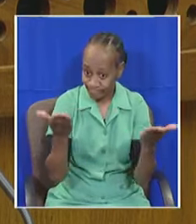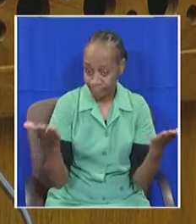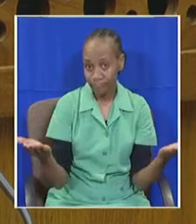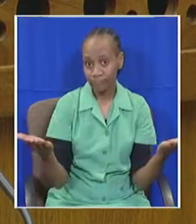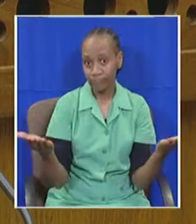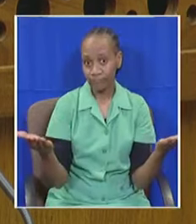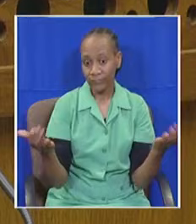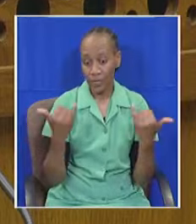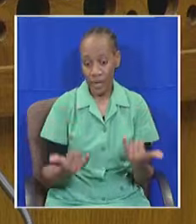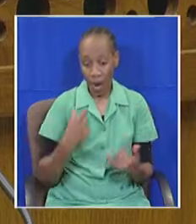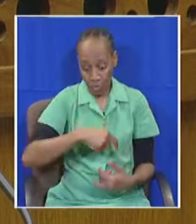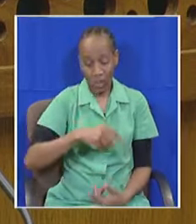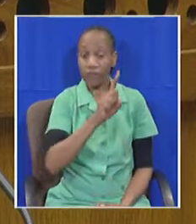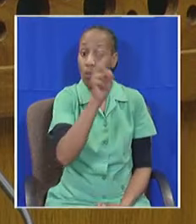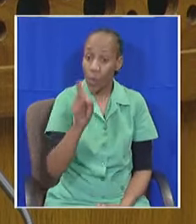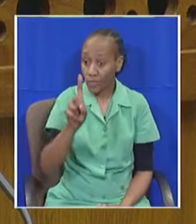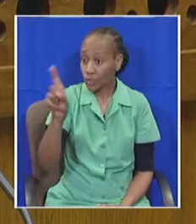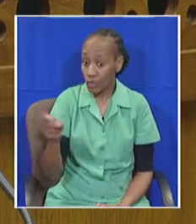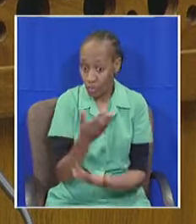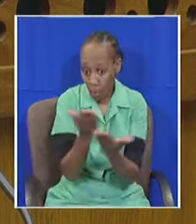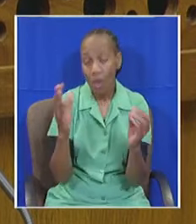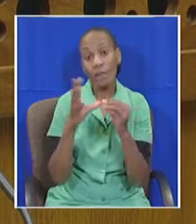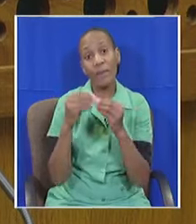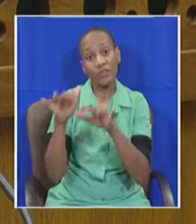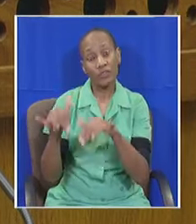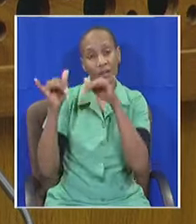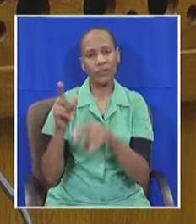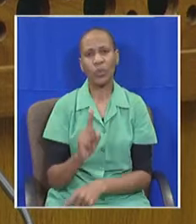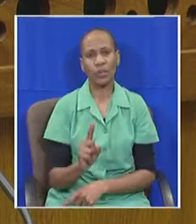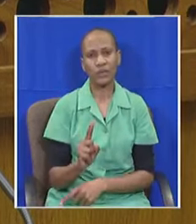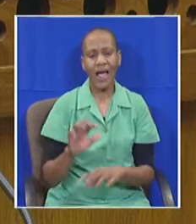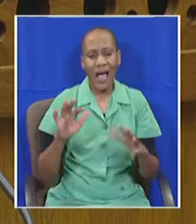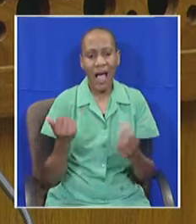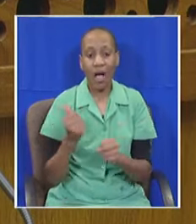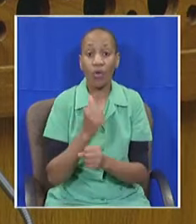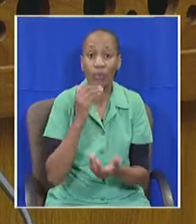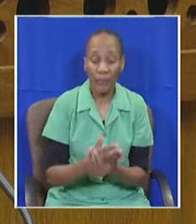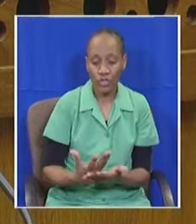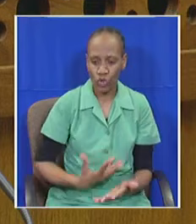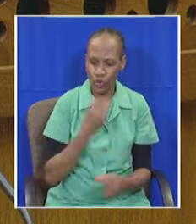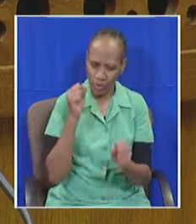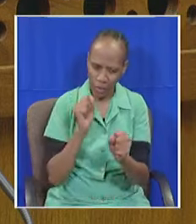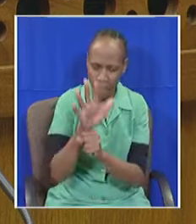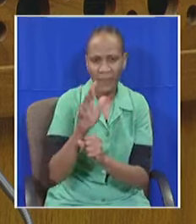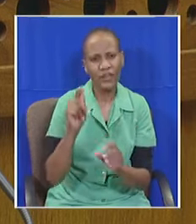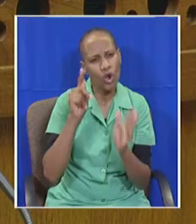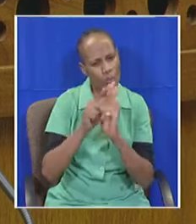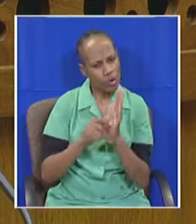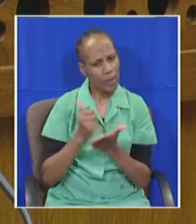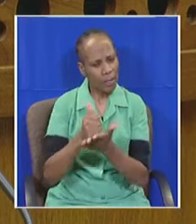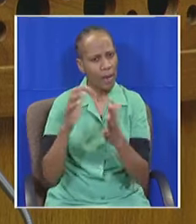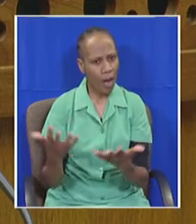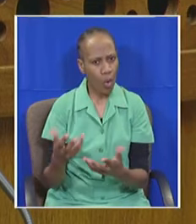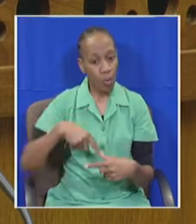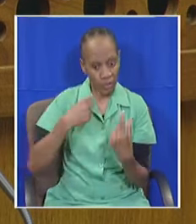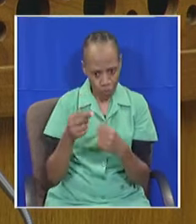that we must ask ourselves as members of parliament is that how do we measure the impact of youth empowerment programs through our oversight